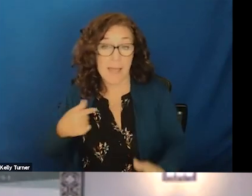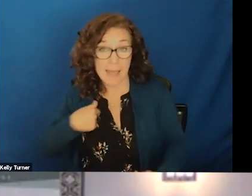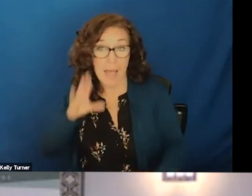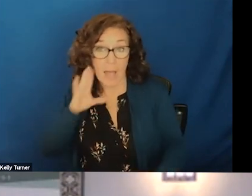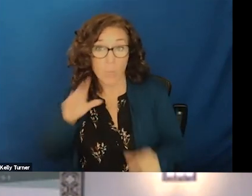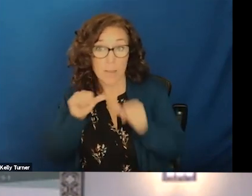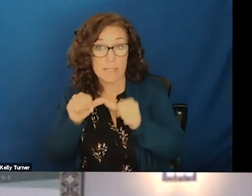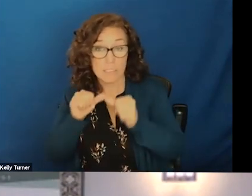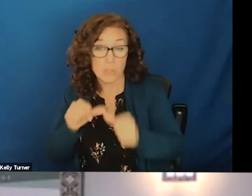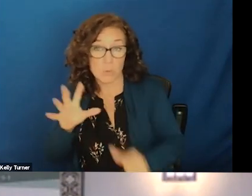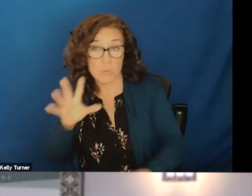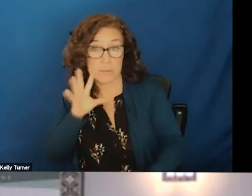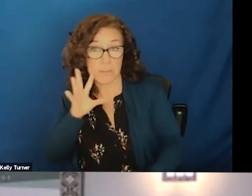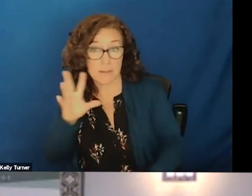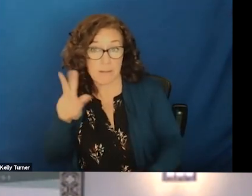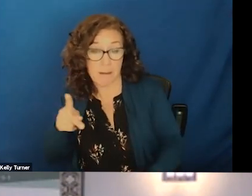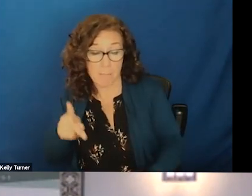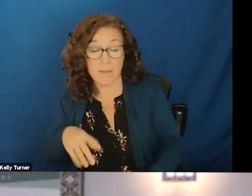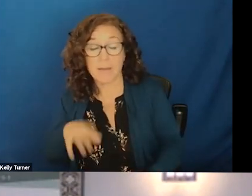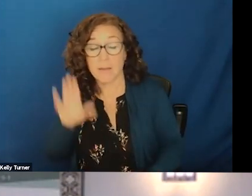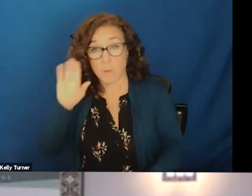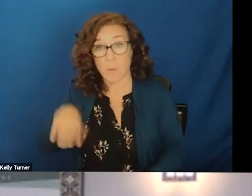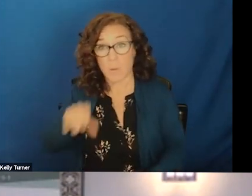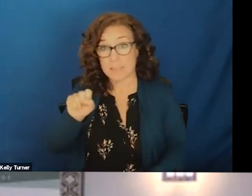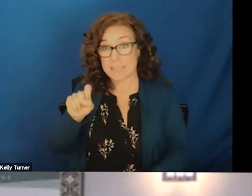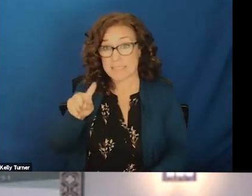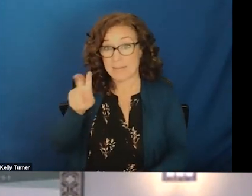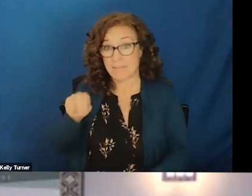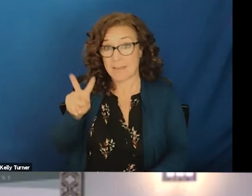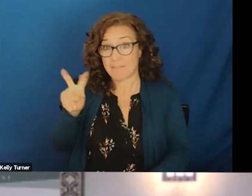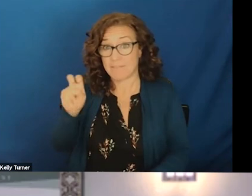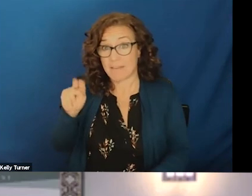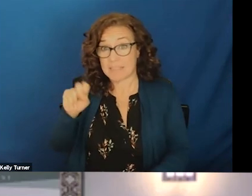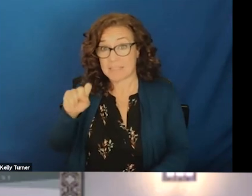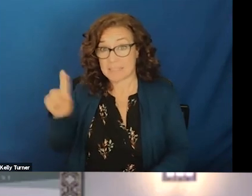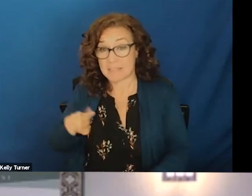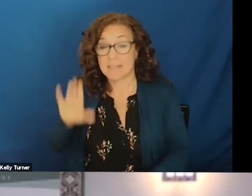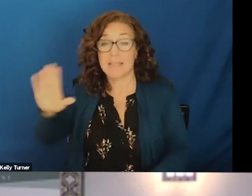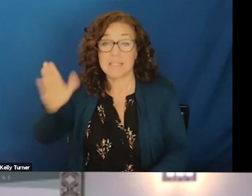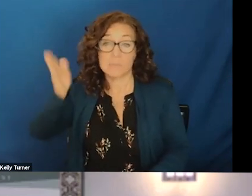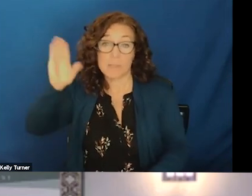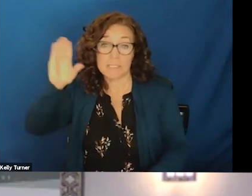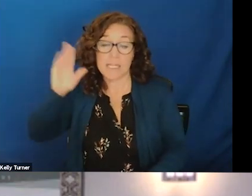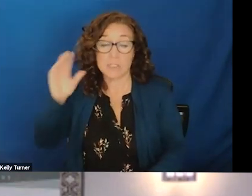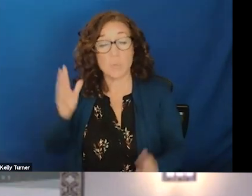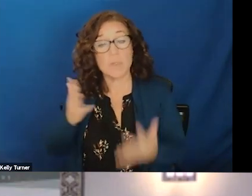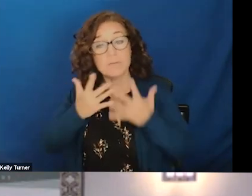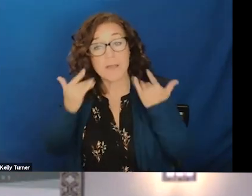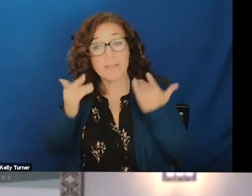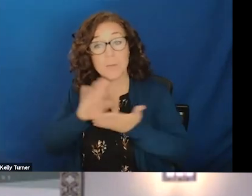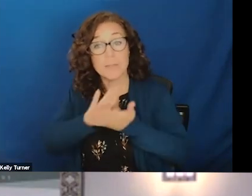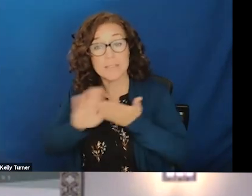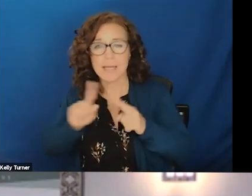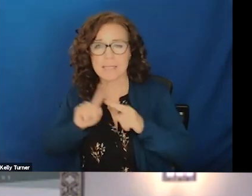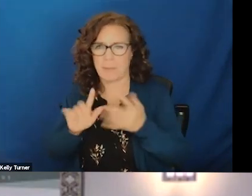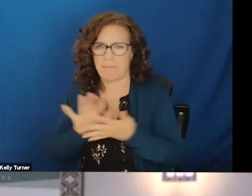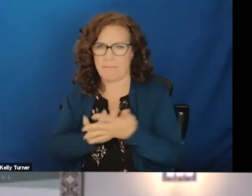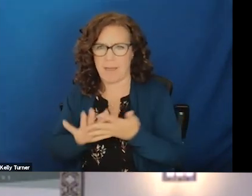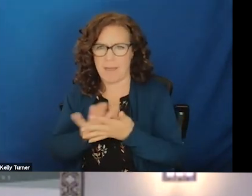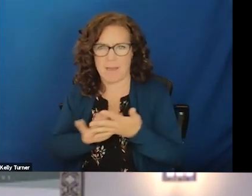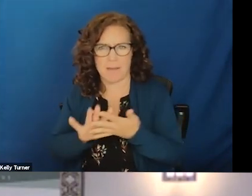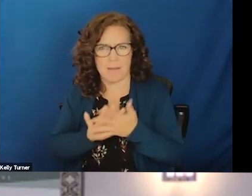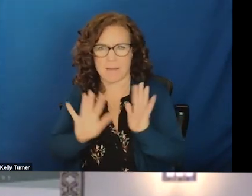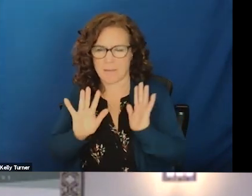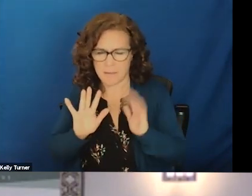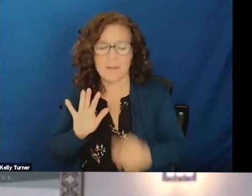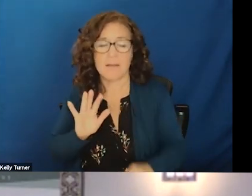You know, Stephen Vance's presentation was friendly but vague. I agree with Moni. These should be town